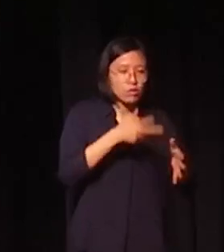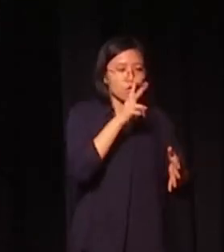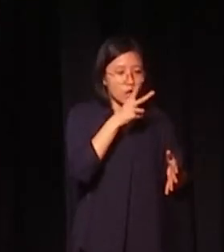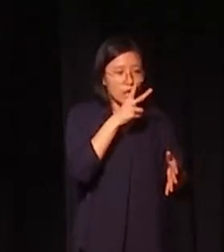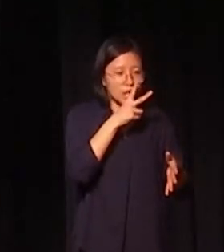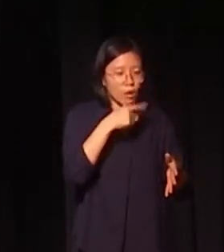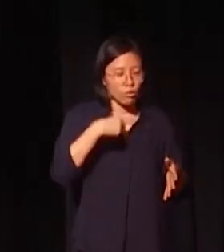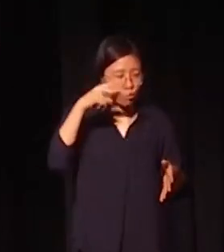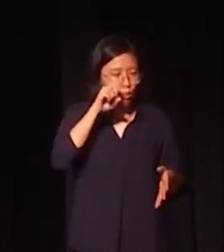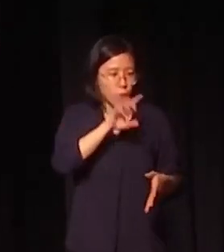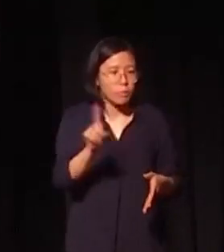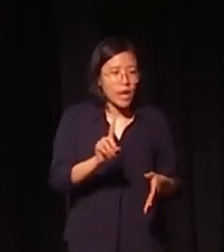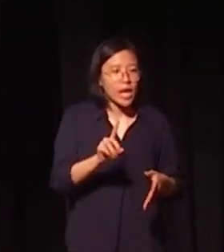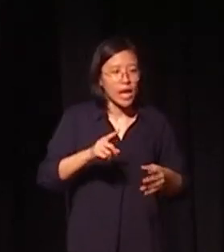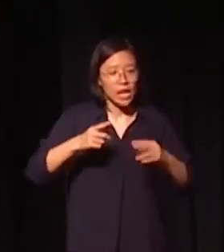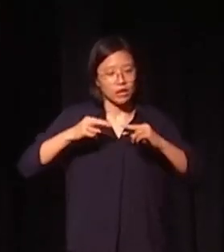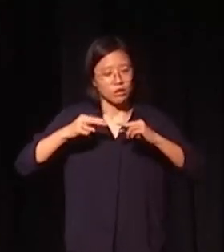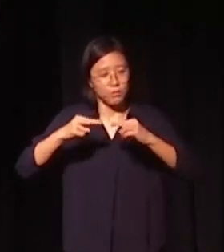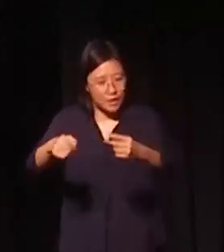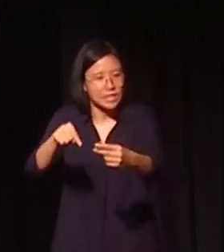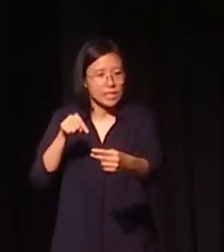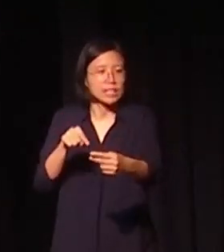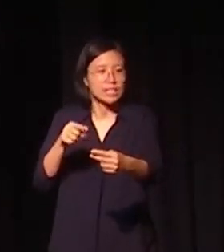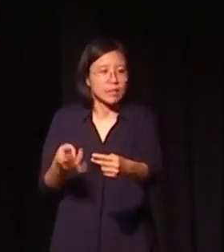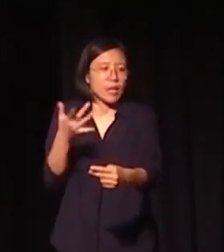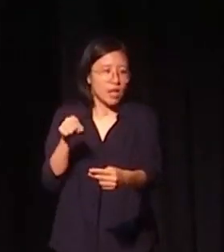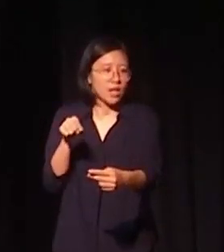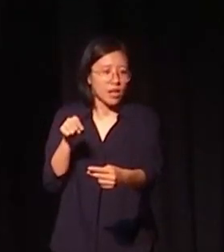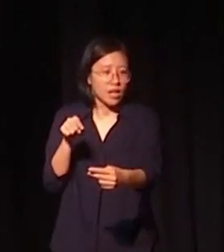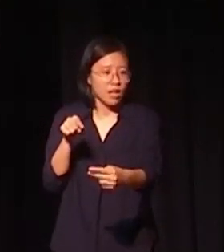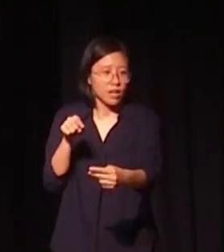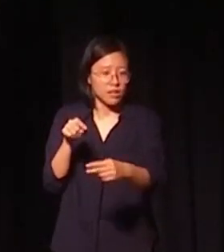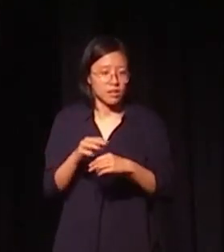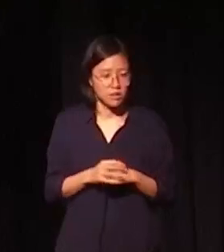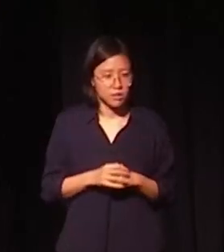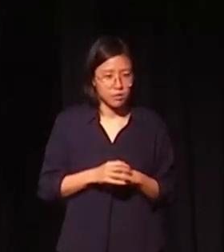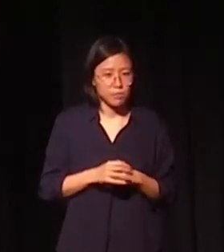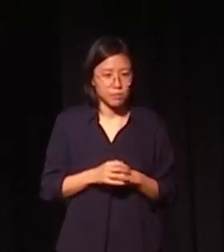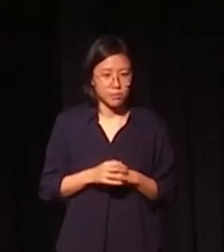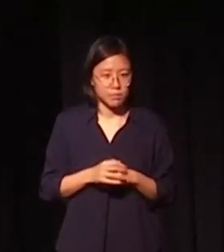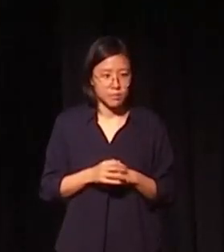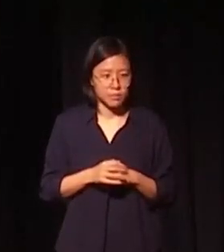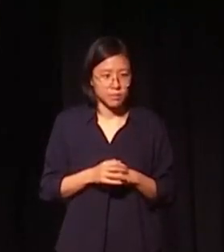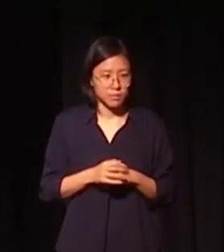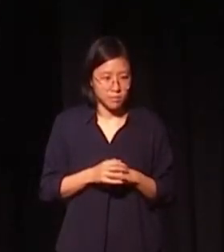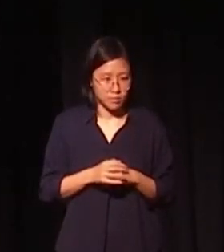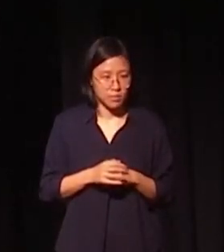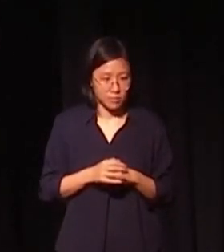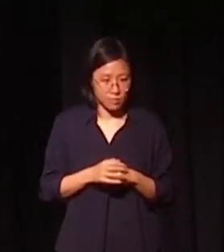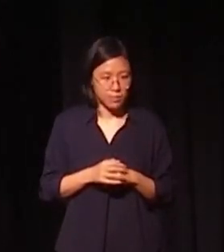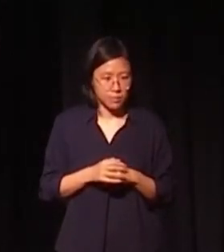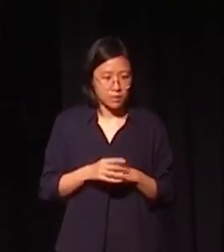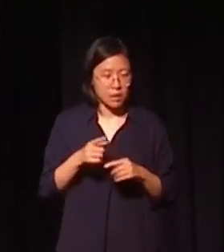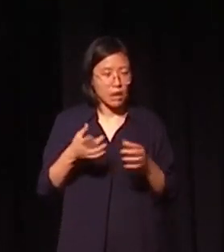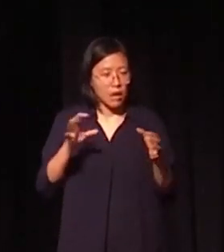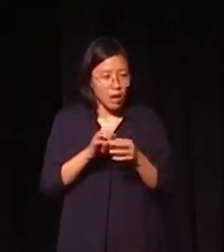the potential transformative nature, and I think this applies to studies of multilingualism